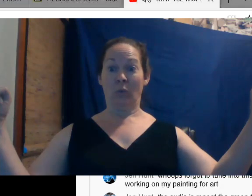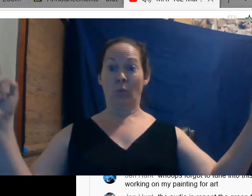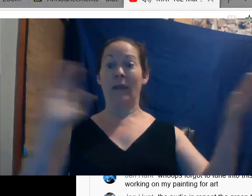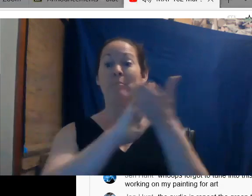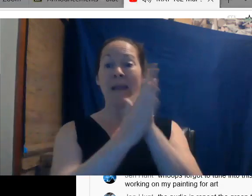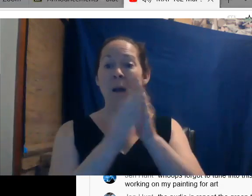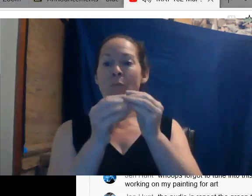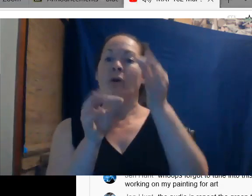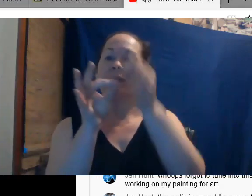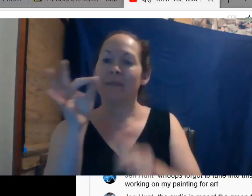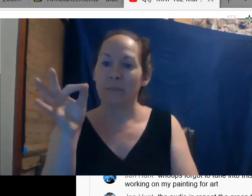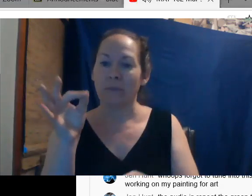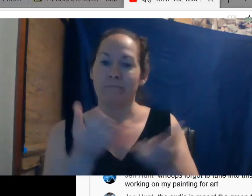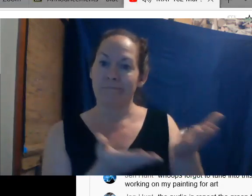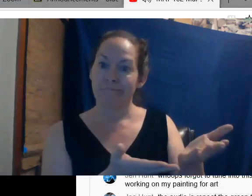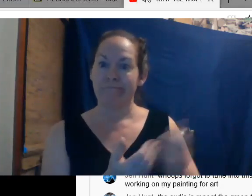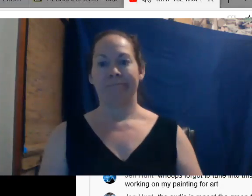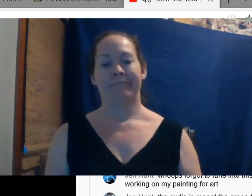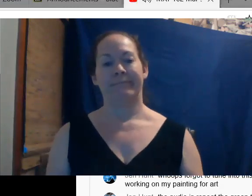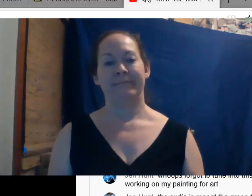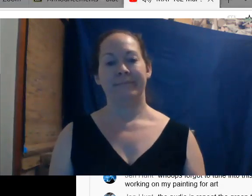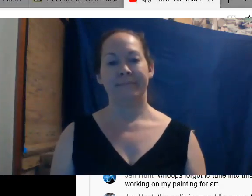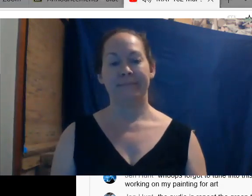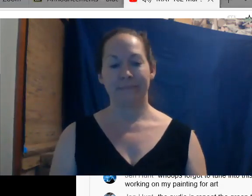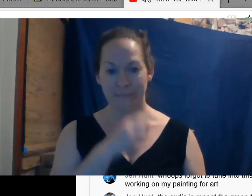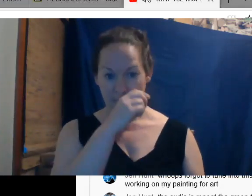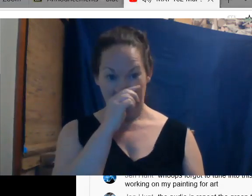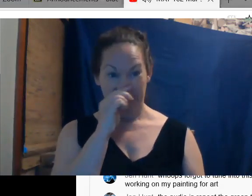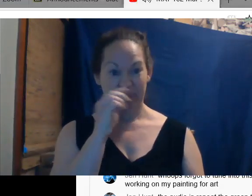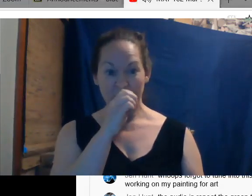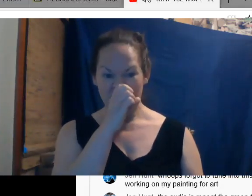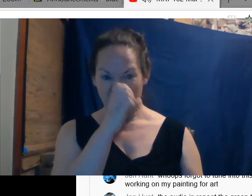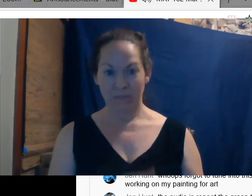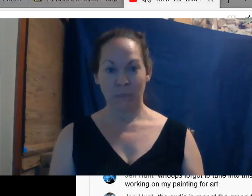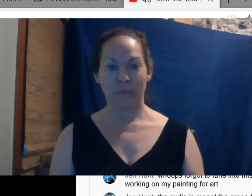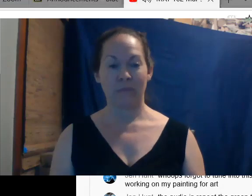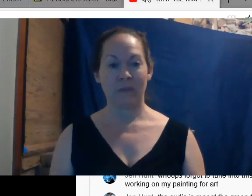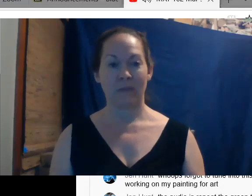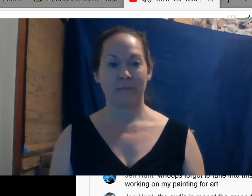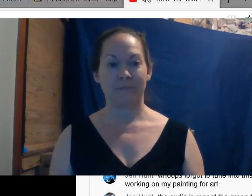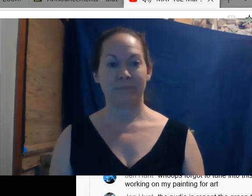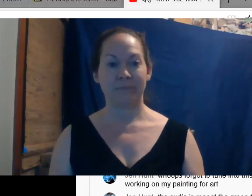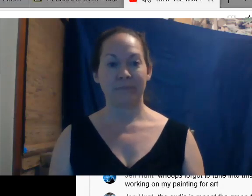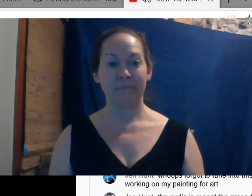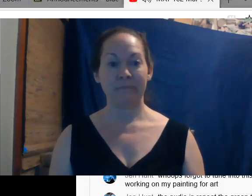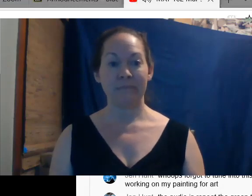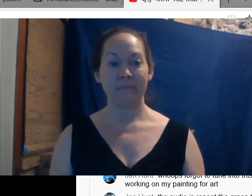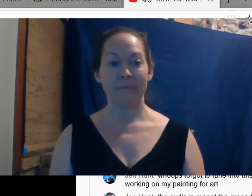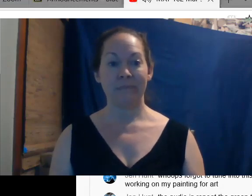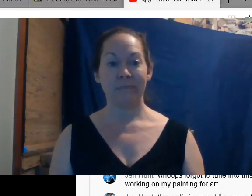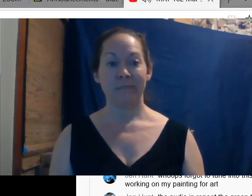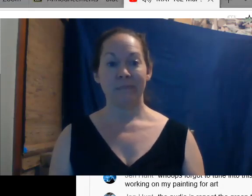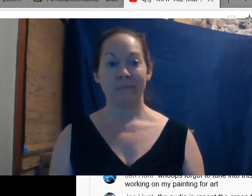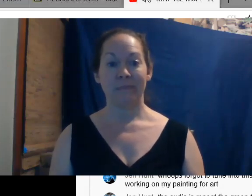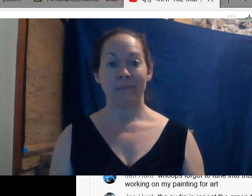If our last term in the polynomial still has x in it and we don't have a constant,